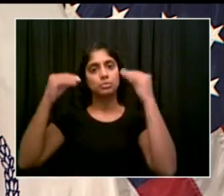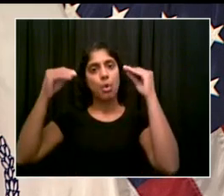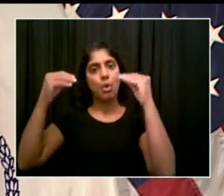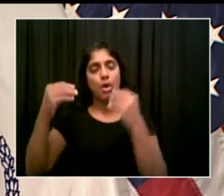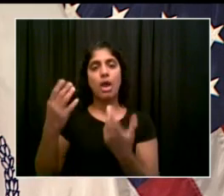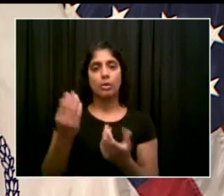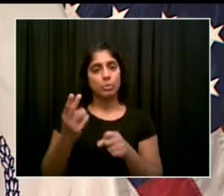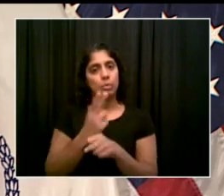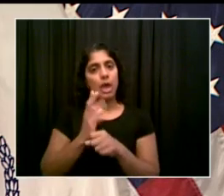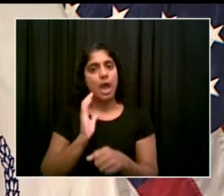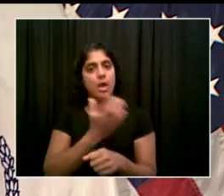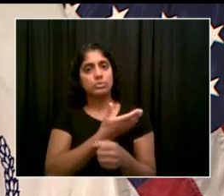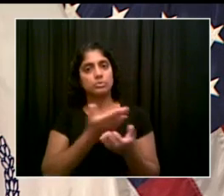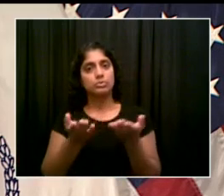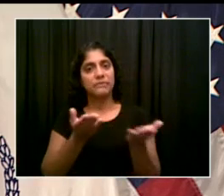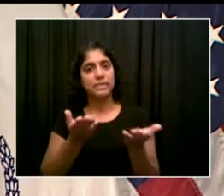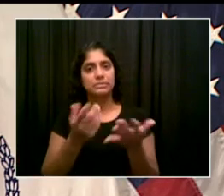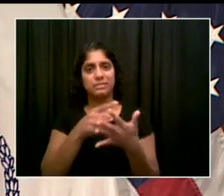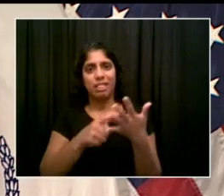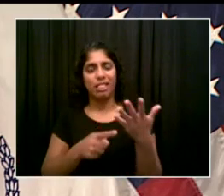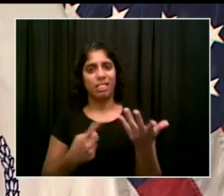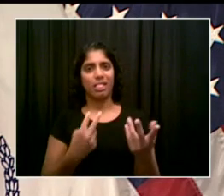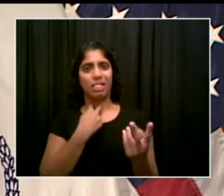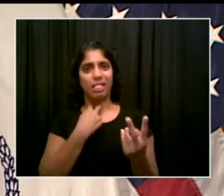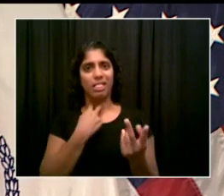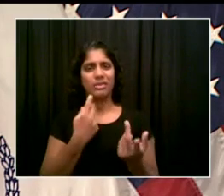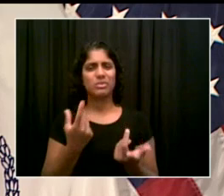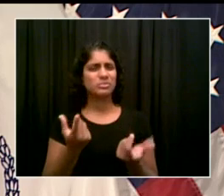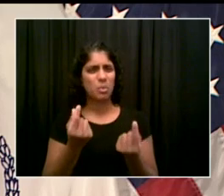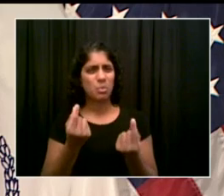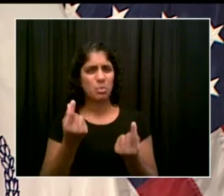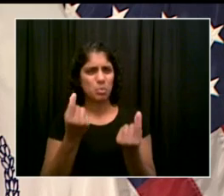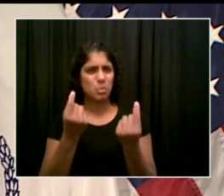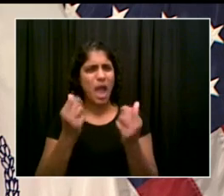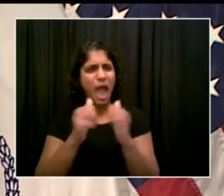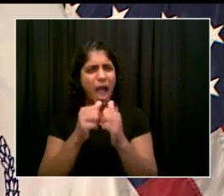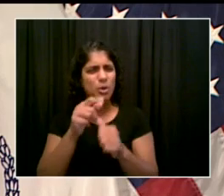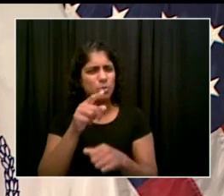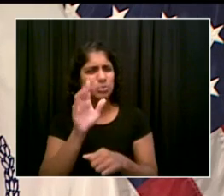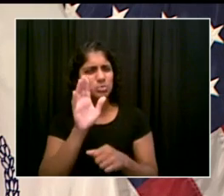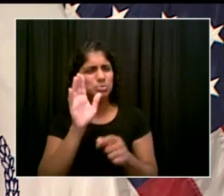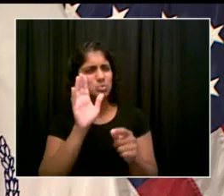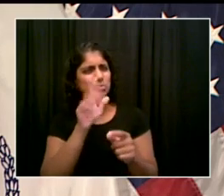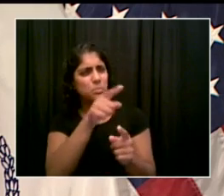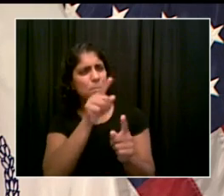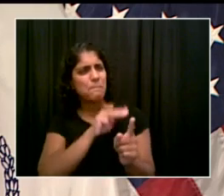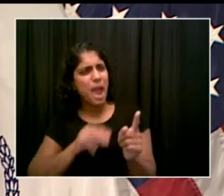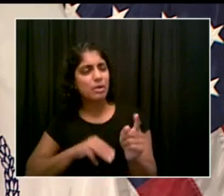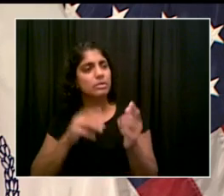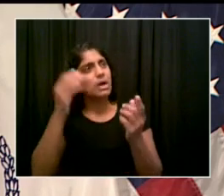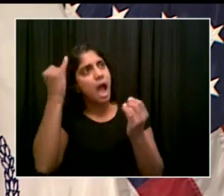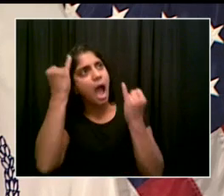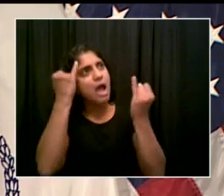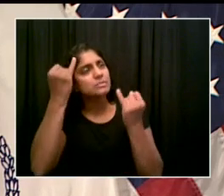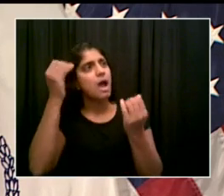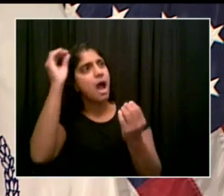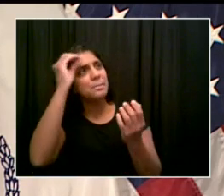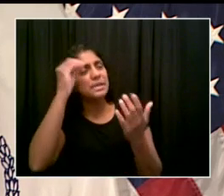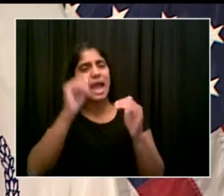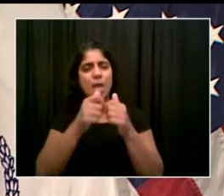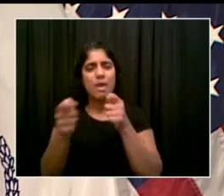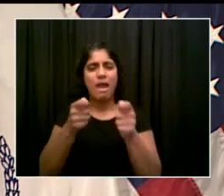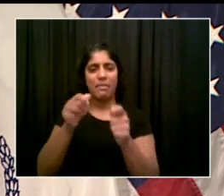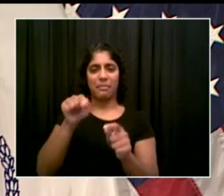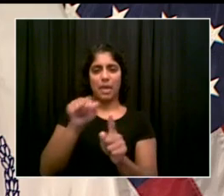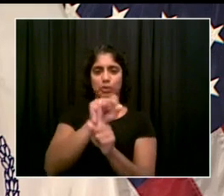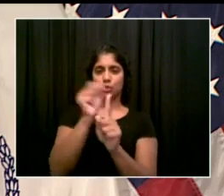with him. Julia, it's a really important question. I thank you for raising it. And I always say thank you when members of the media draw